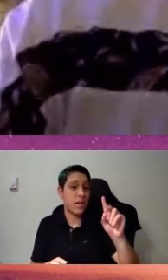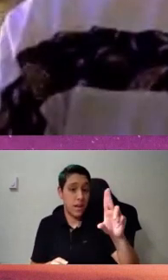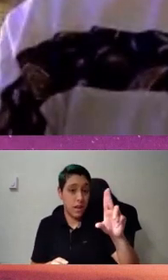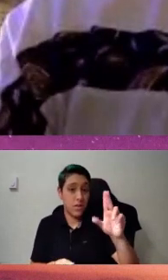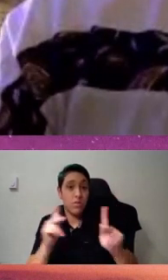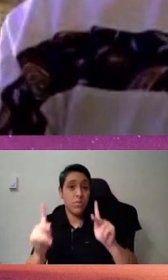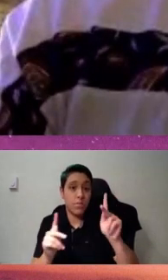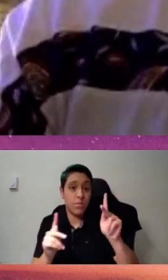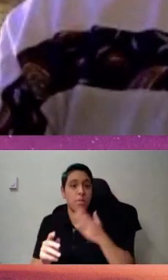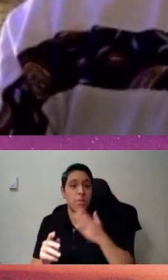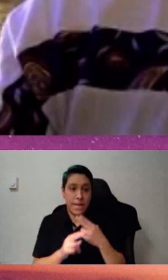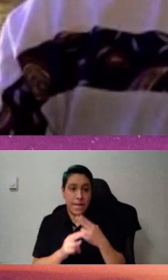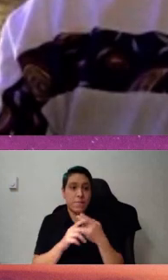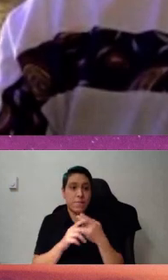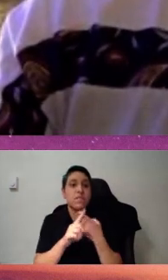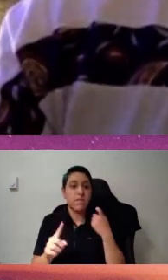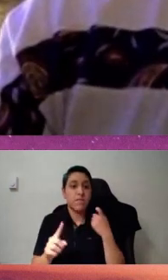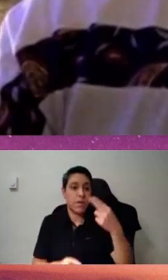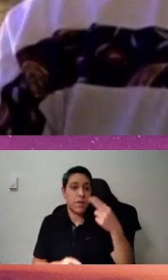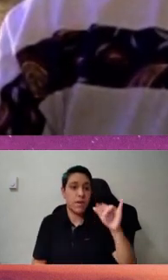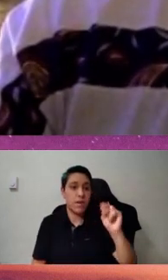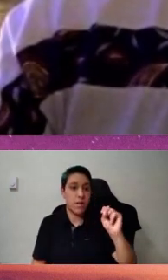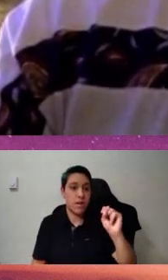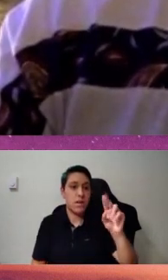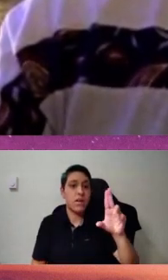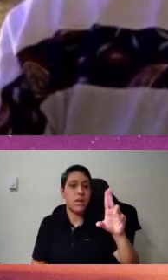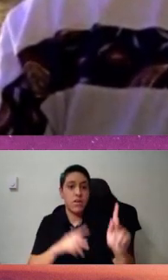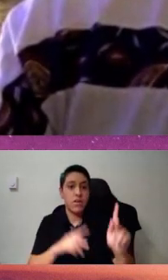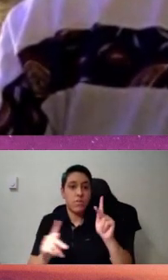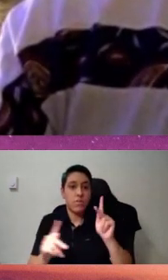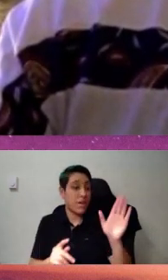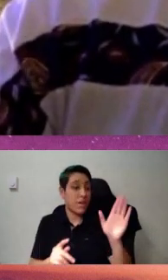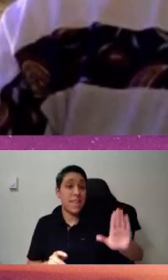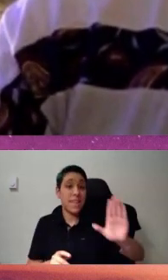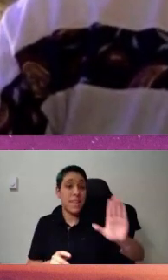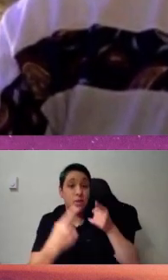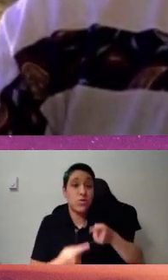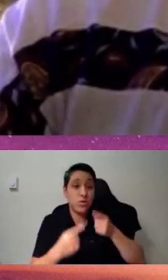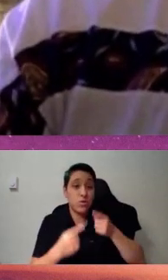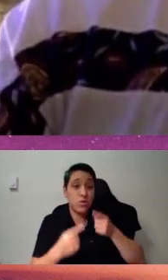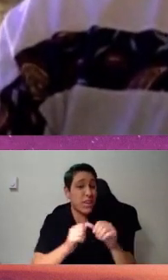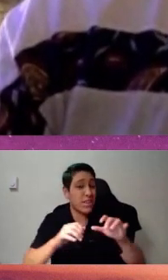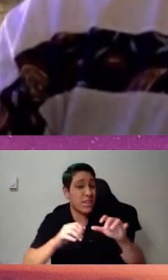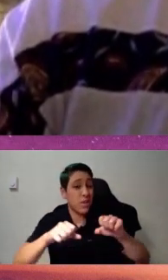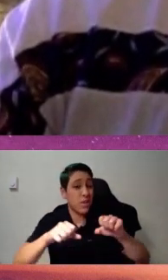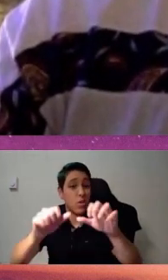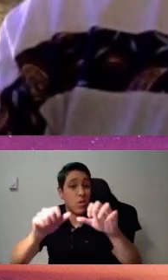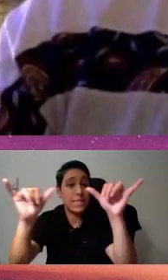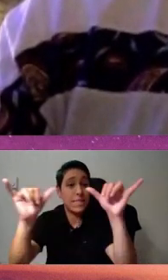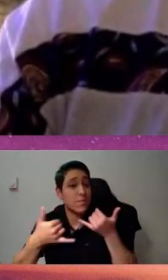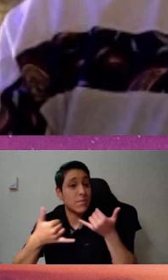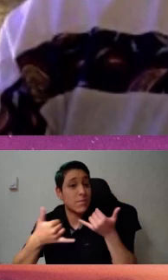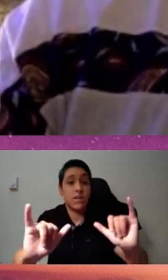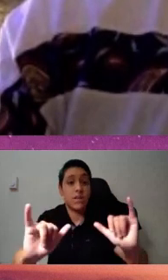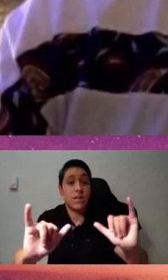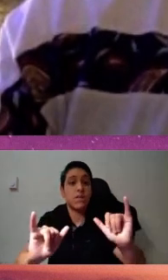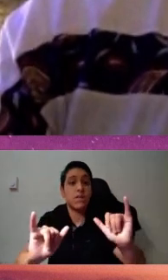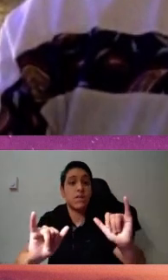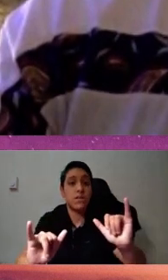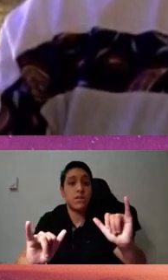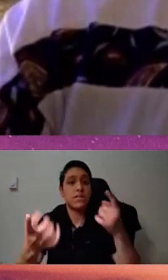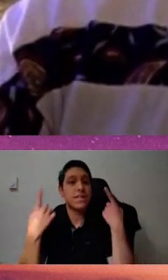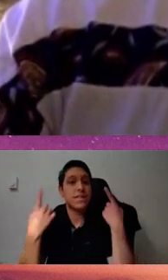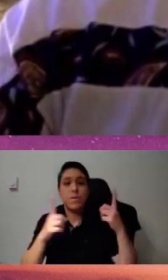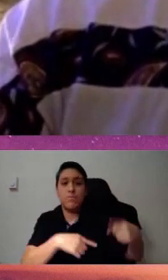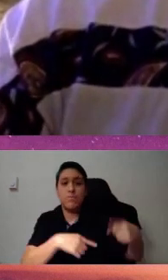from, and their battles with, ongoing colonialism as it's occurred for the past, 1,000+ years as